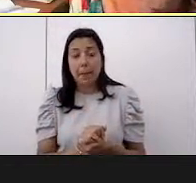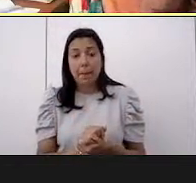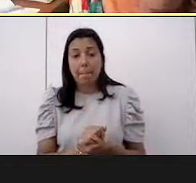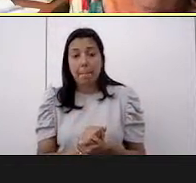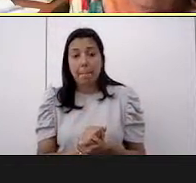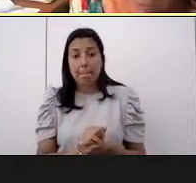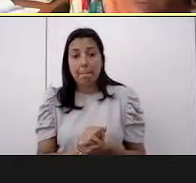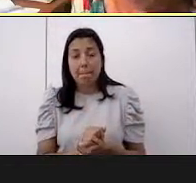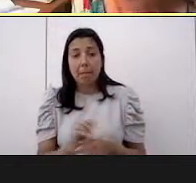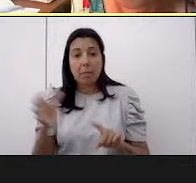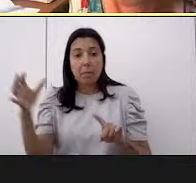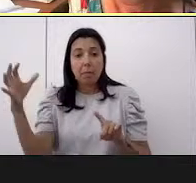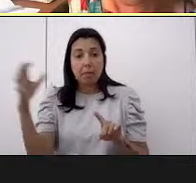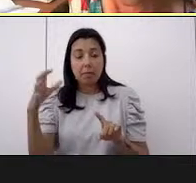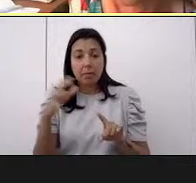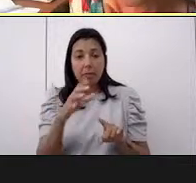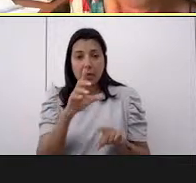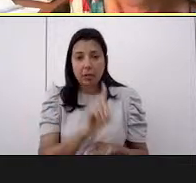OECD work, for instance, on